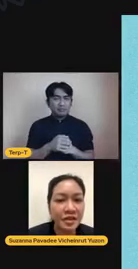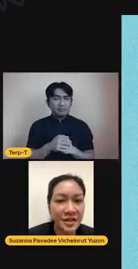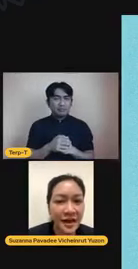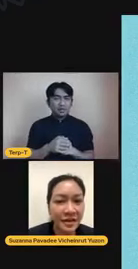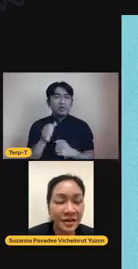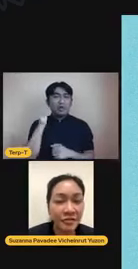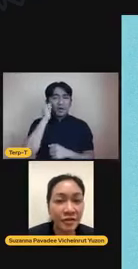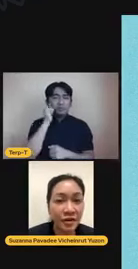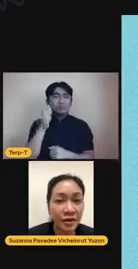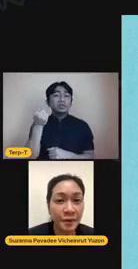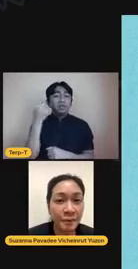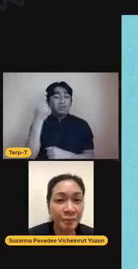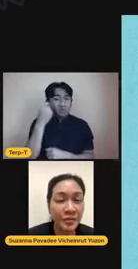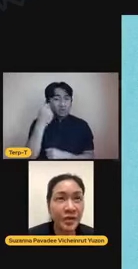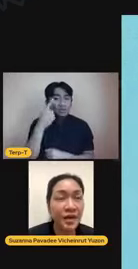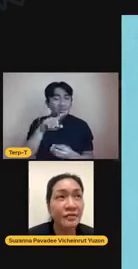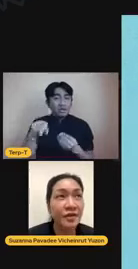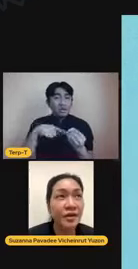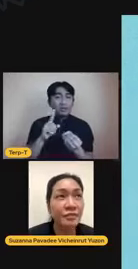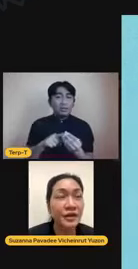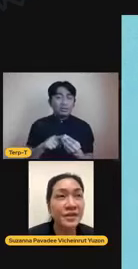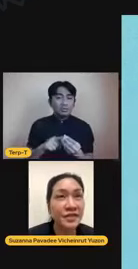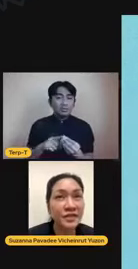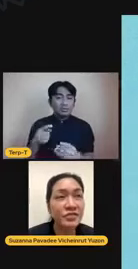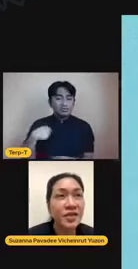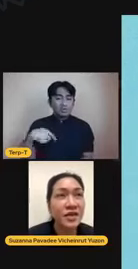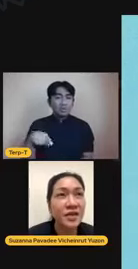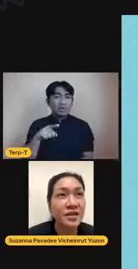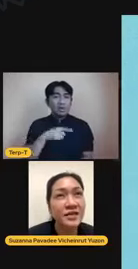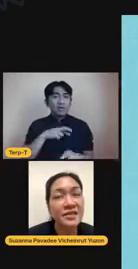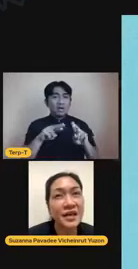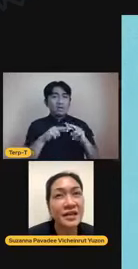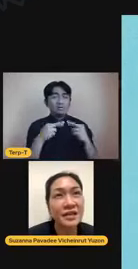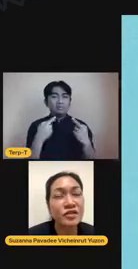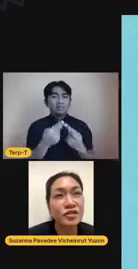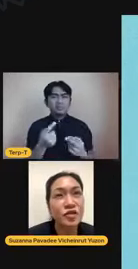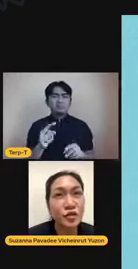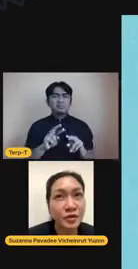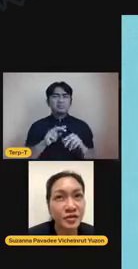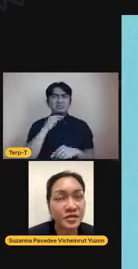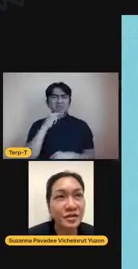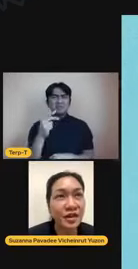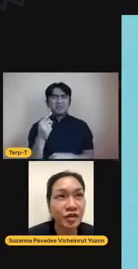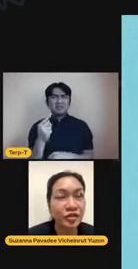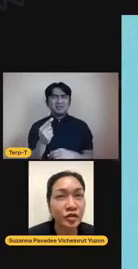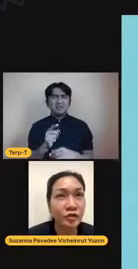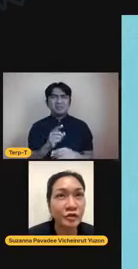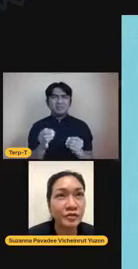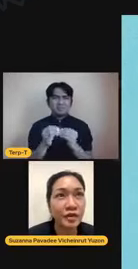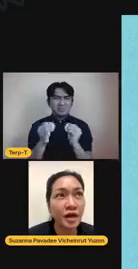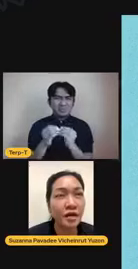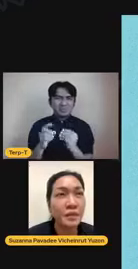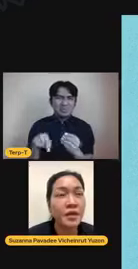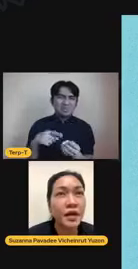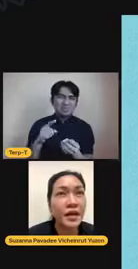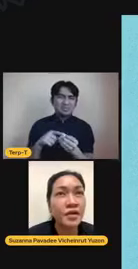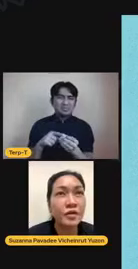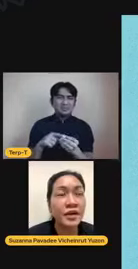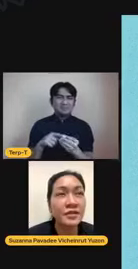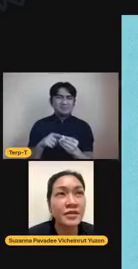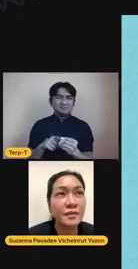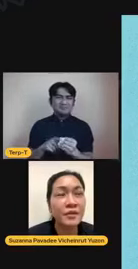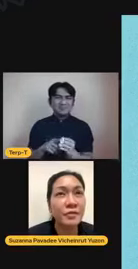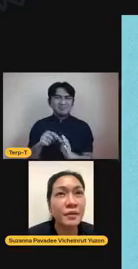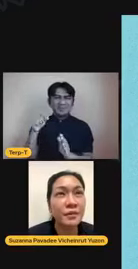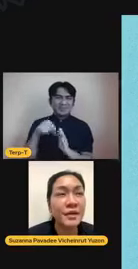be understanding of our relatives, not to take things too personally also, and know